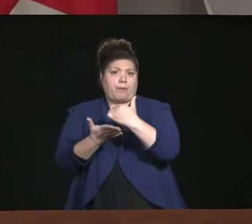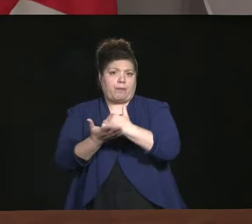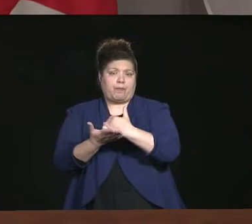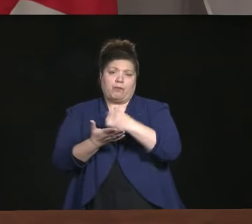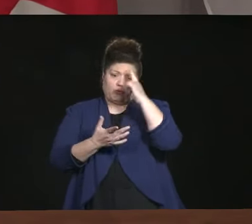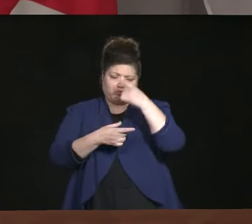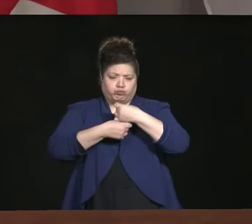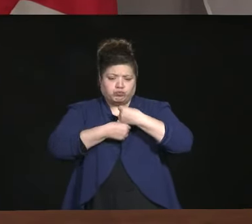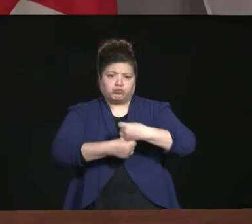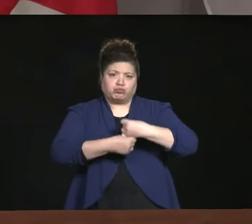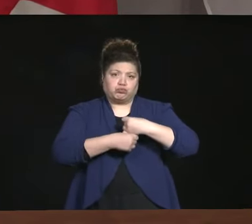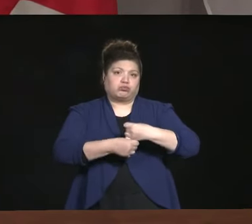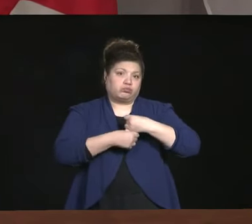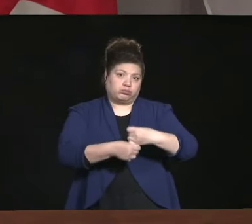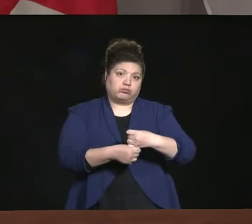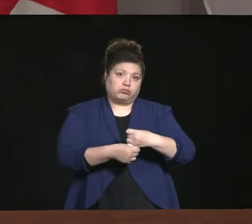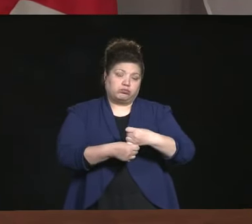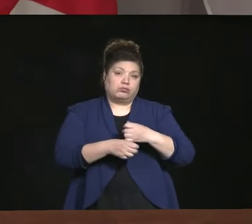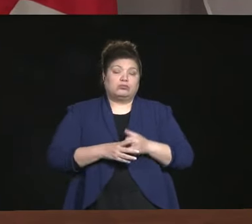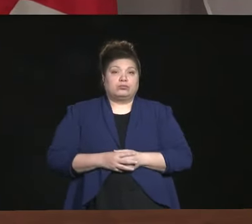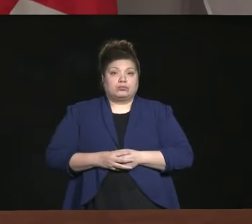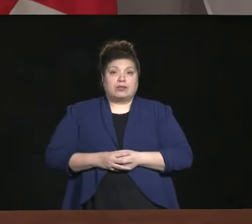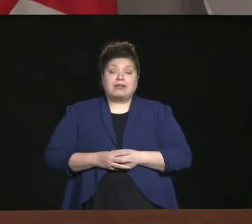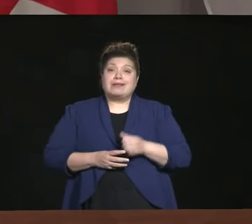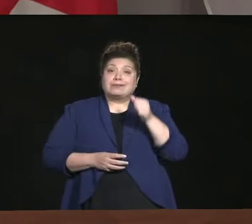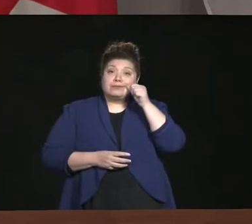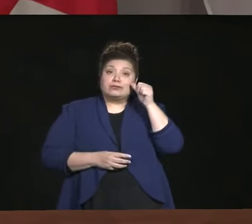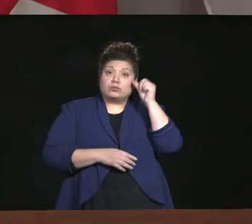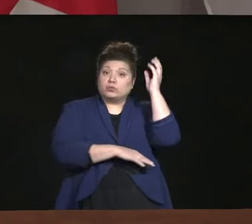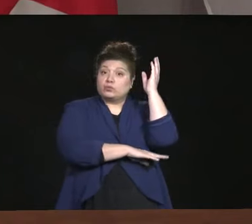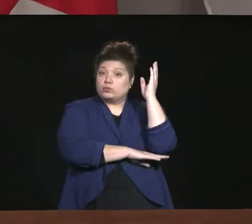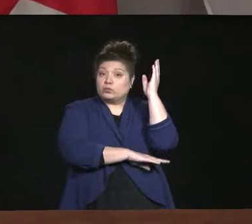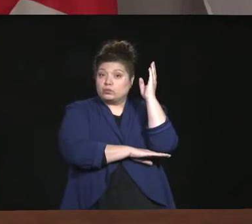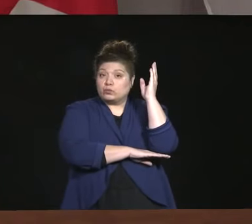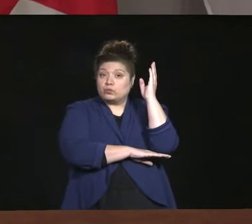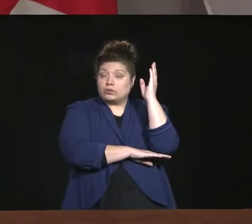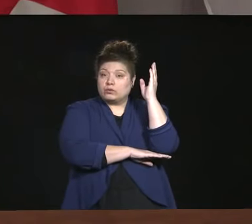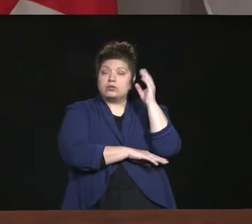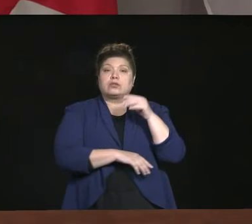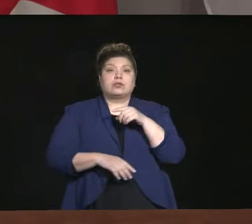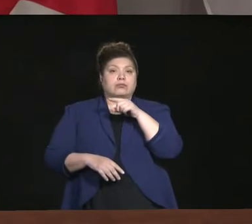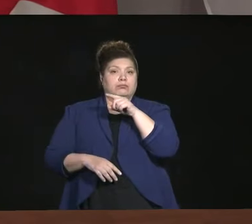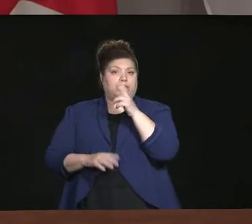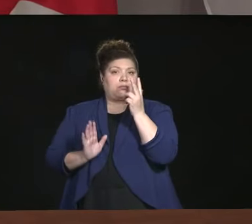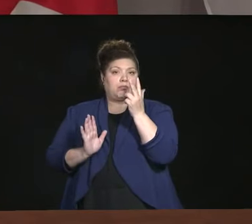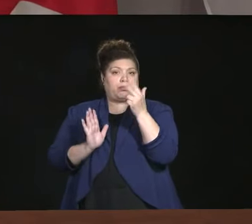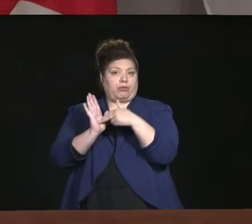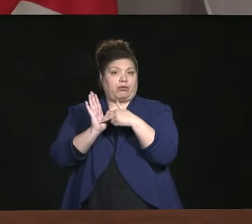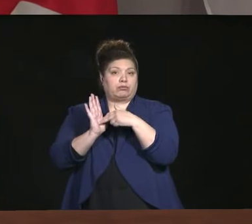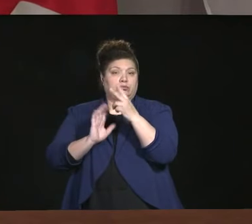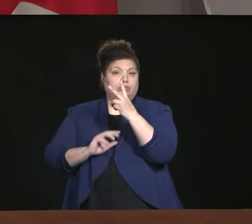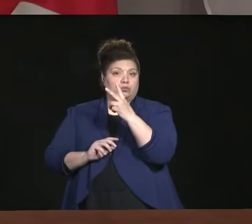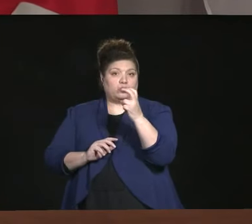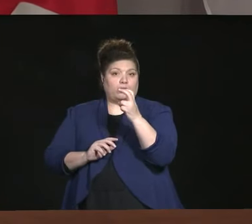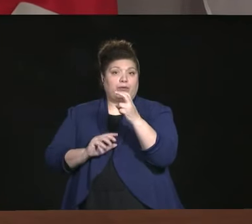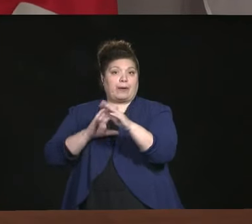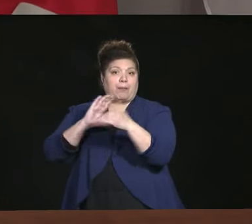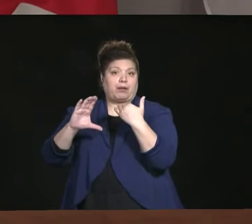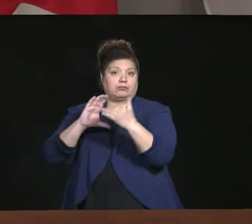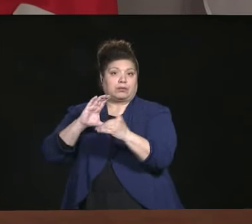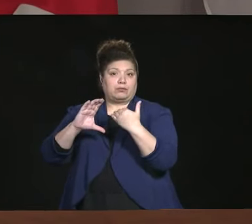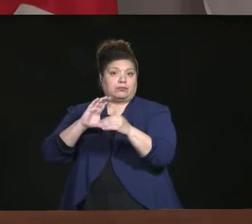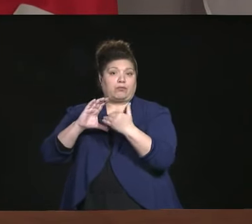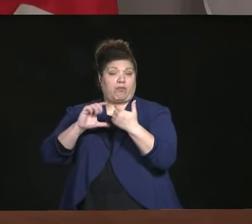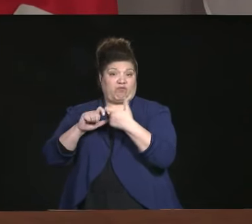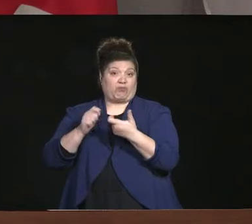Well, as of noon yesterday, we have received over 3,200 emails from companies, and we've directly